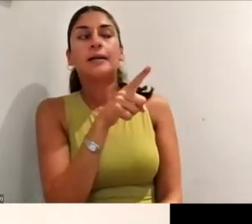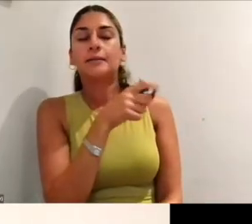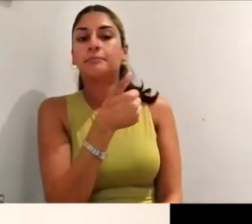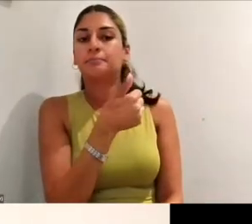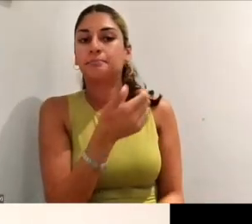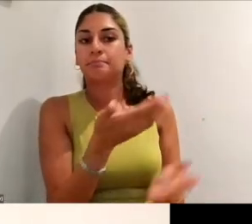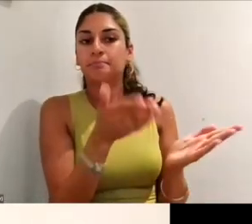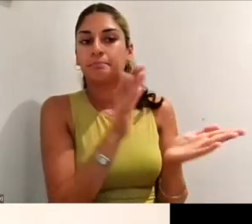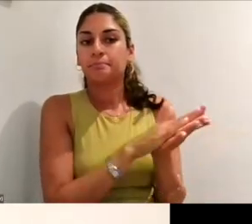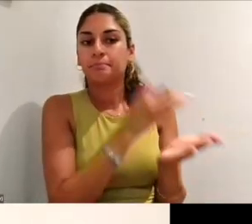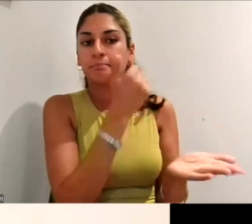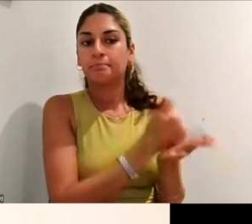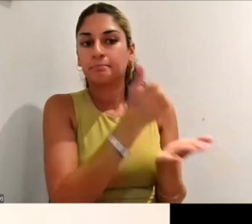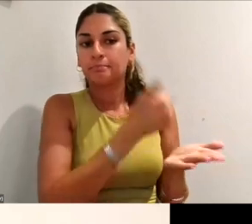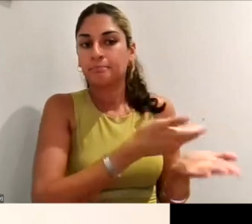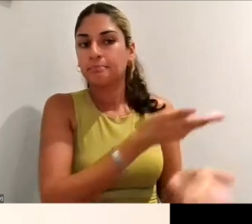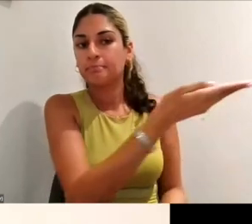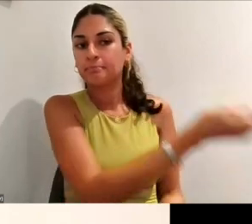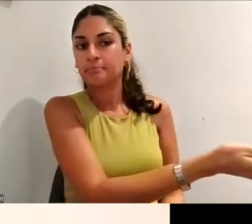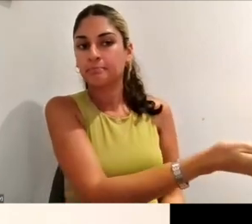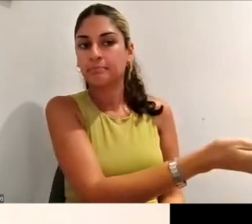Can't say I didn't expect this.